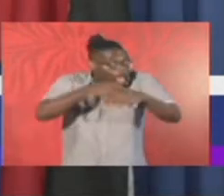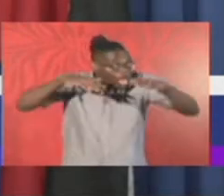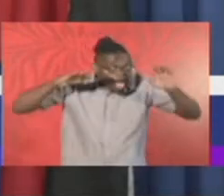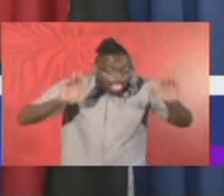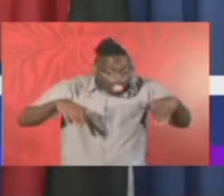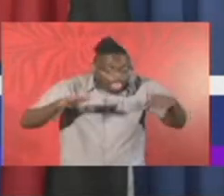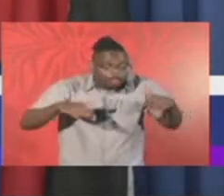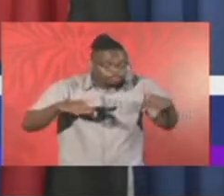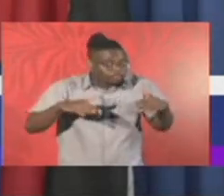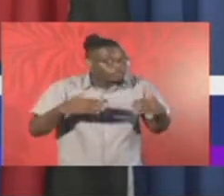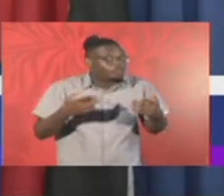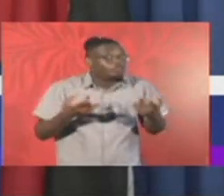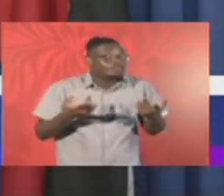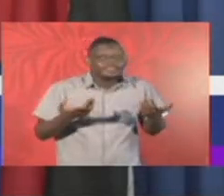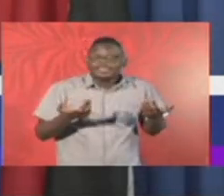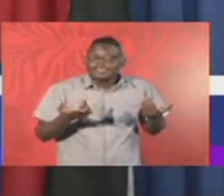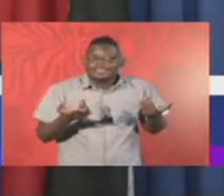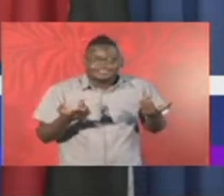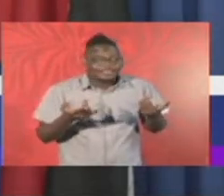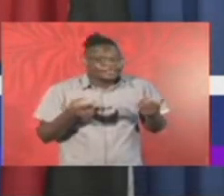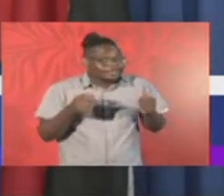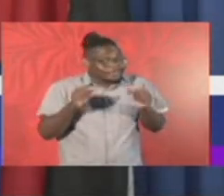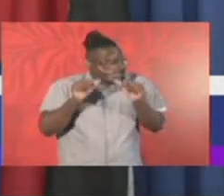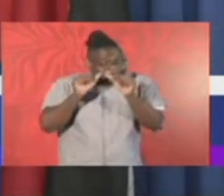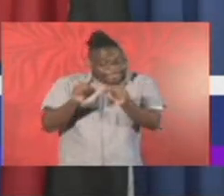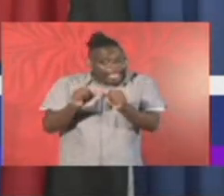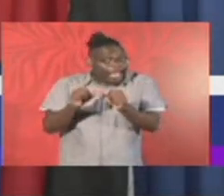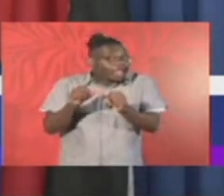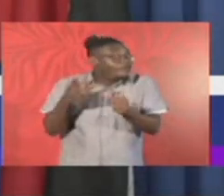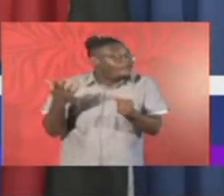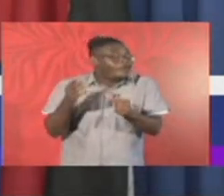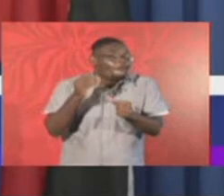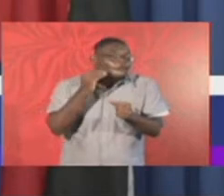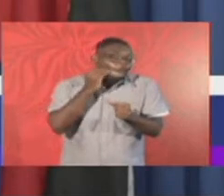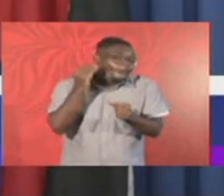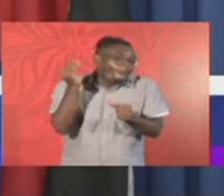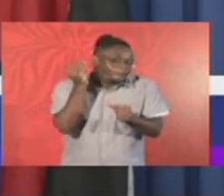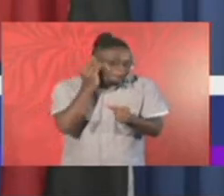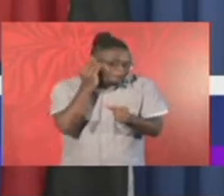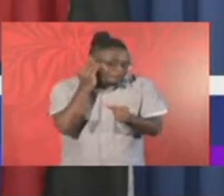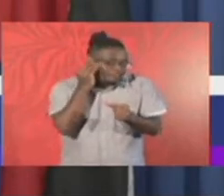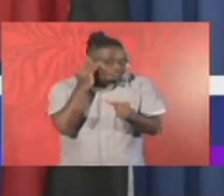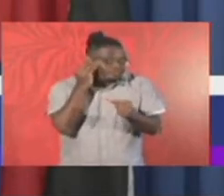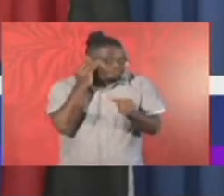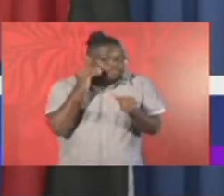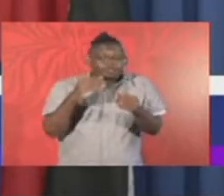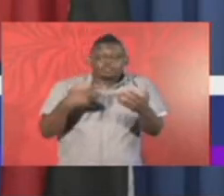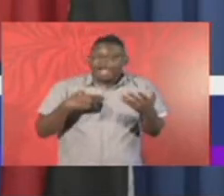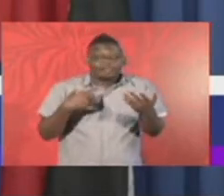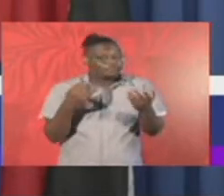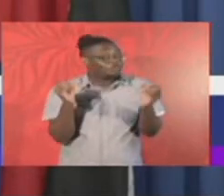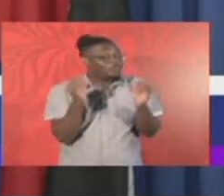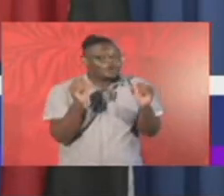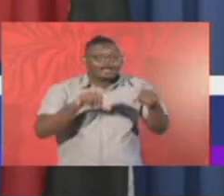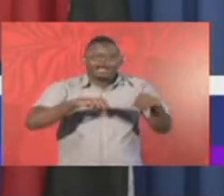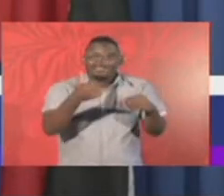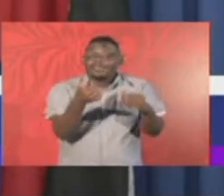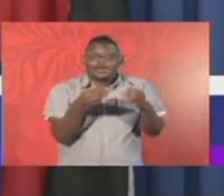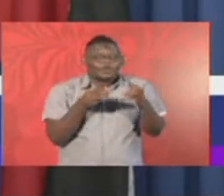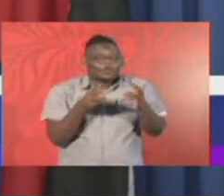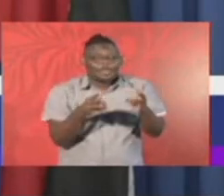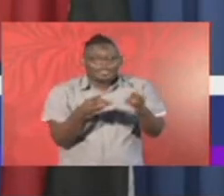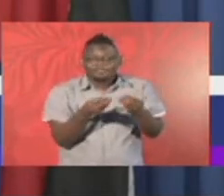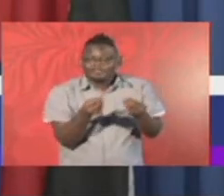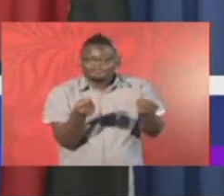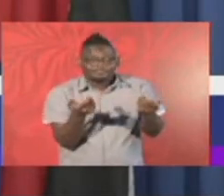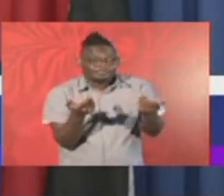will get their education at this time by an alternative means, which the Ministry of Education will outline in